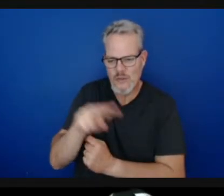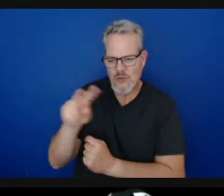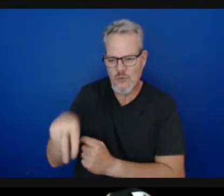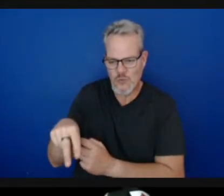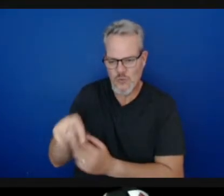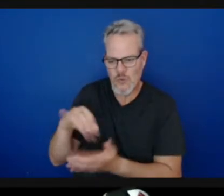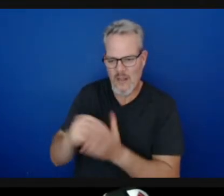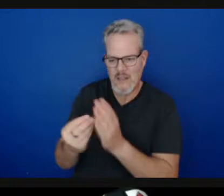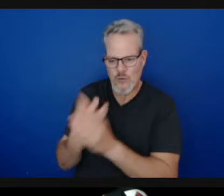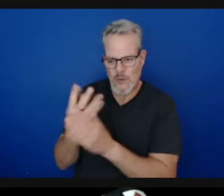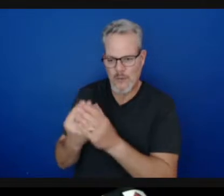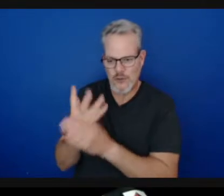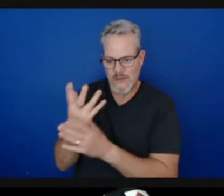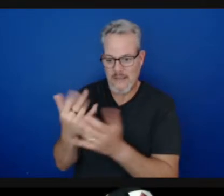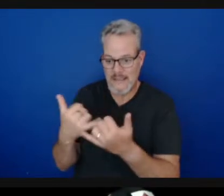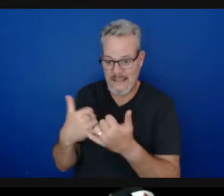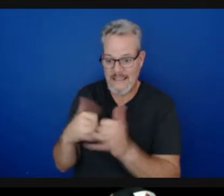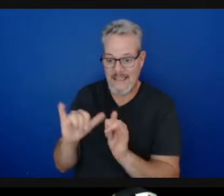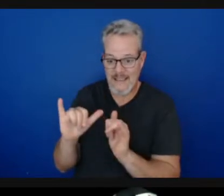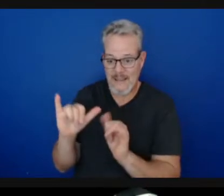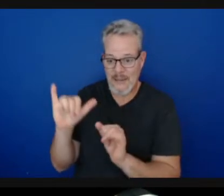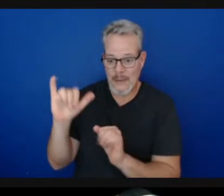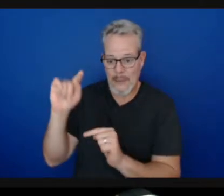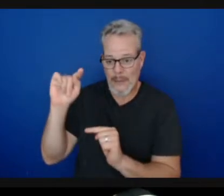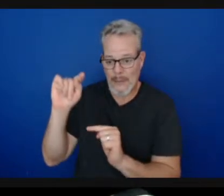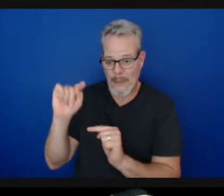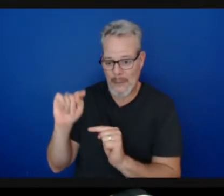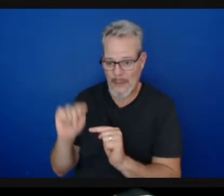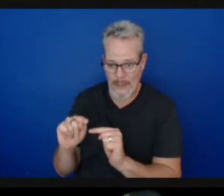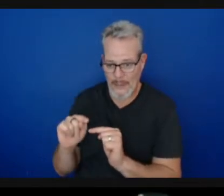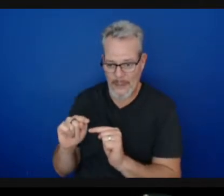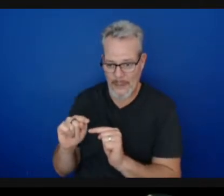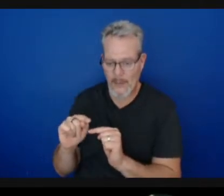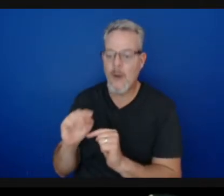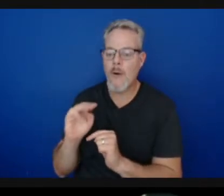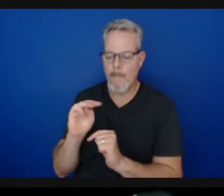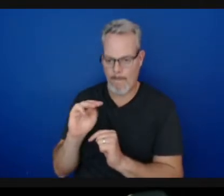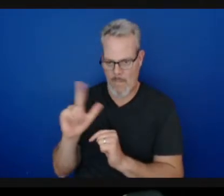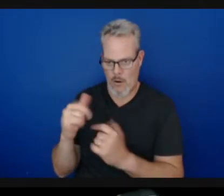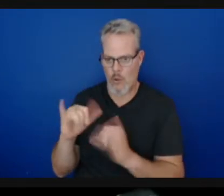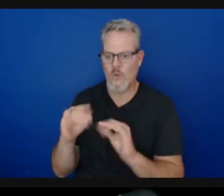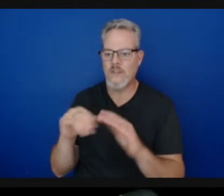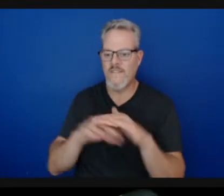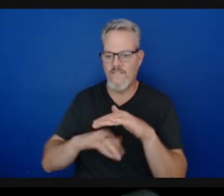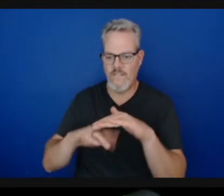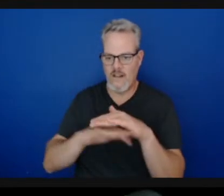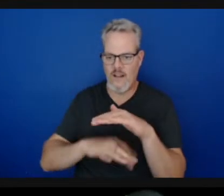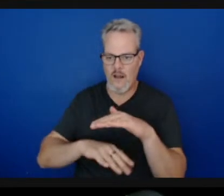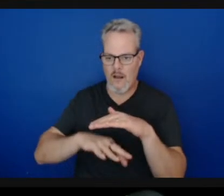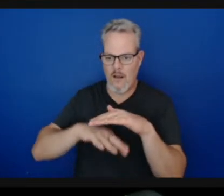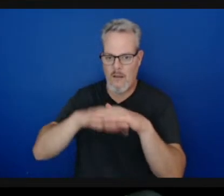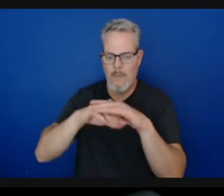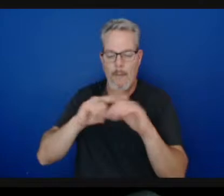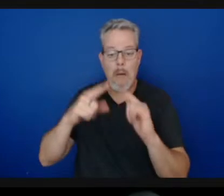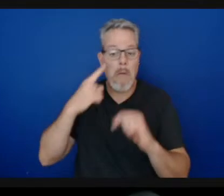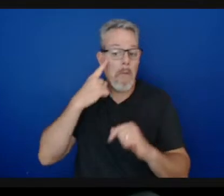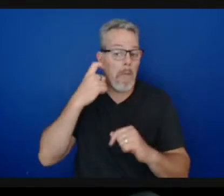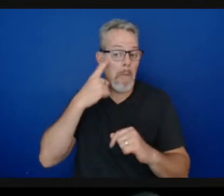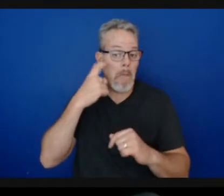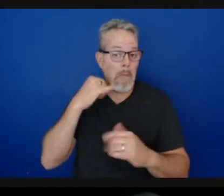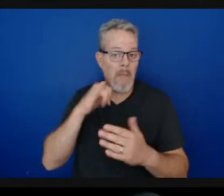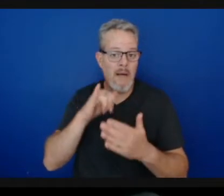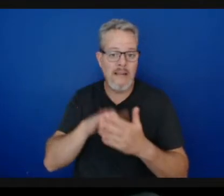here. So all quiet Mauna Loa, which is still filling with magma, but as we suspect, this southeast flank over